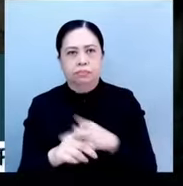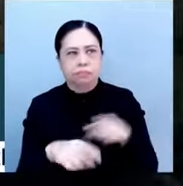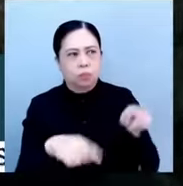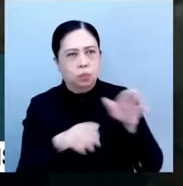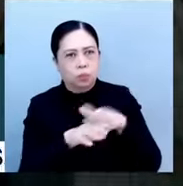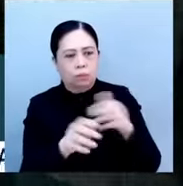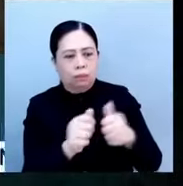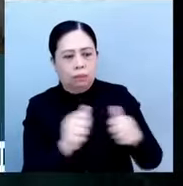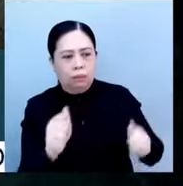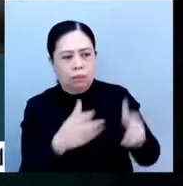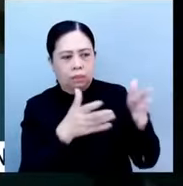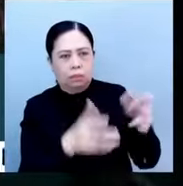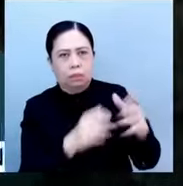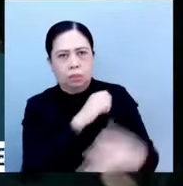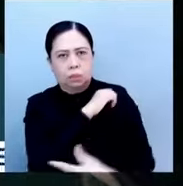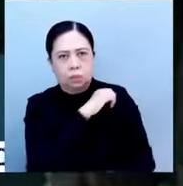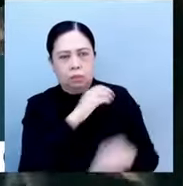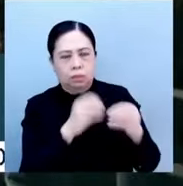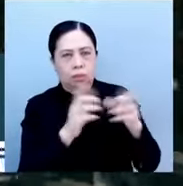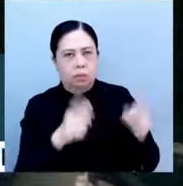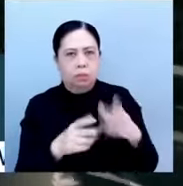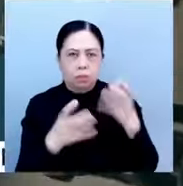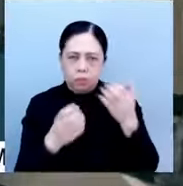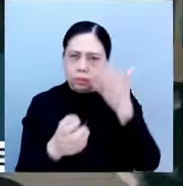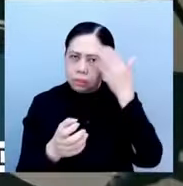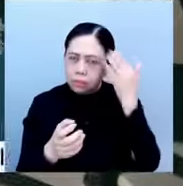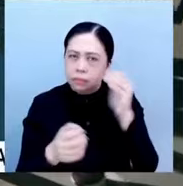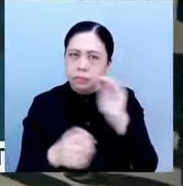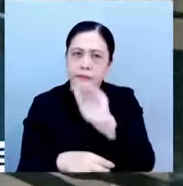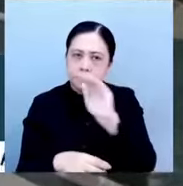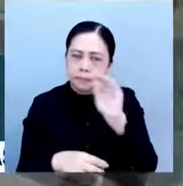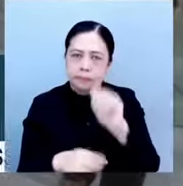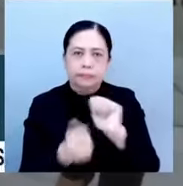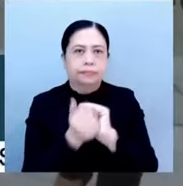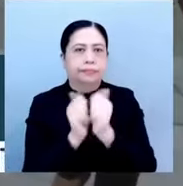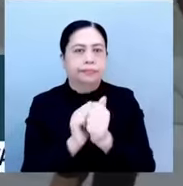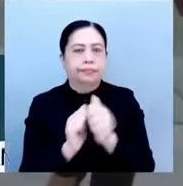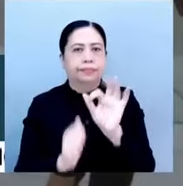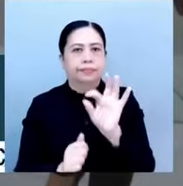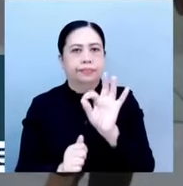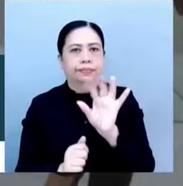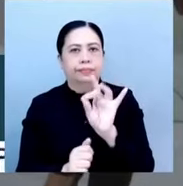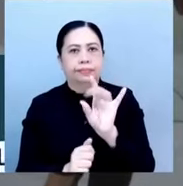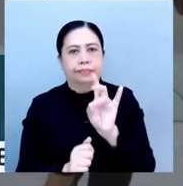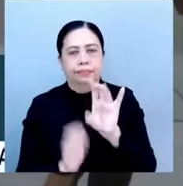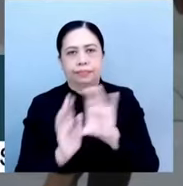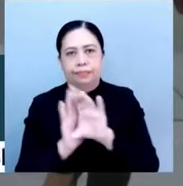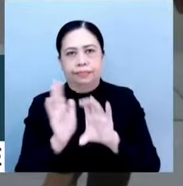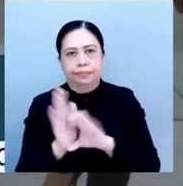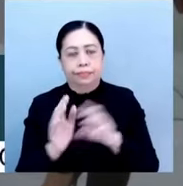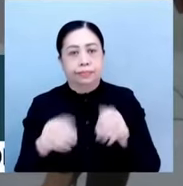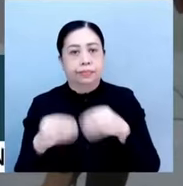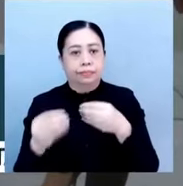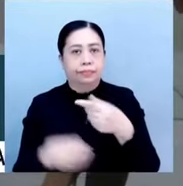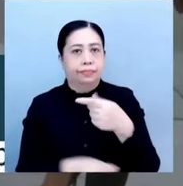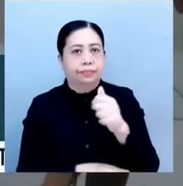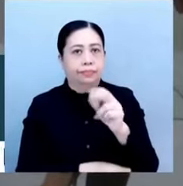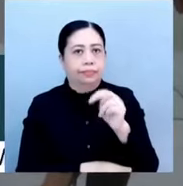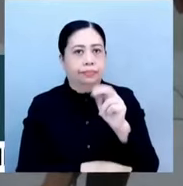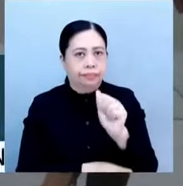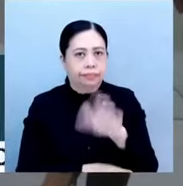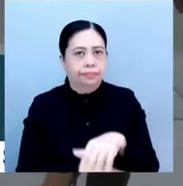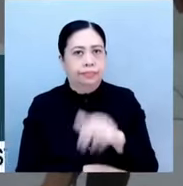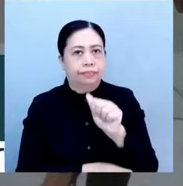The advertisement ended with a call to amend the 1987 Constitution. The paid ad was placed by the Ghana Atienza Avisado